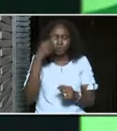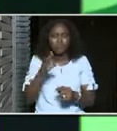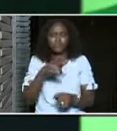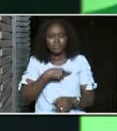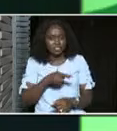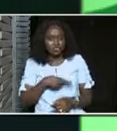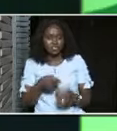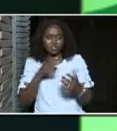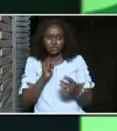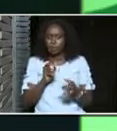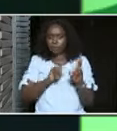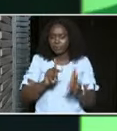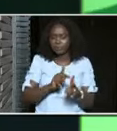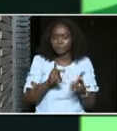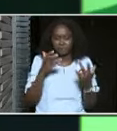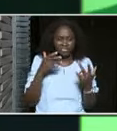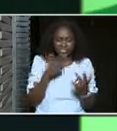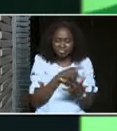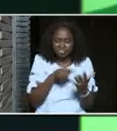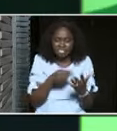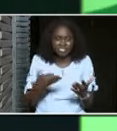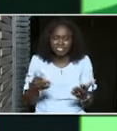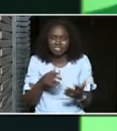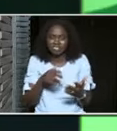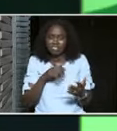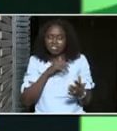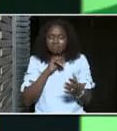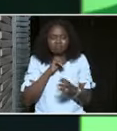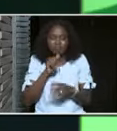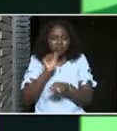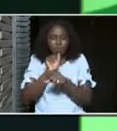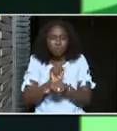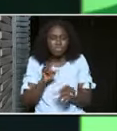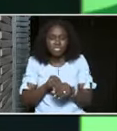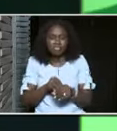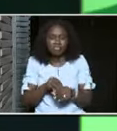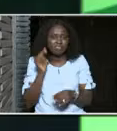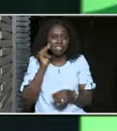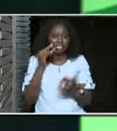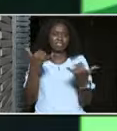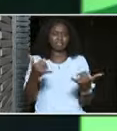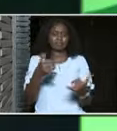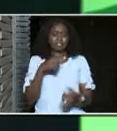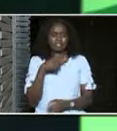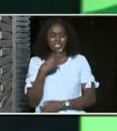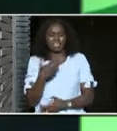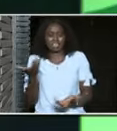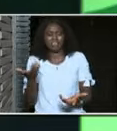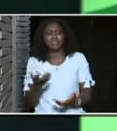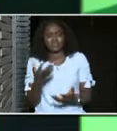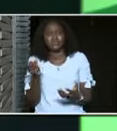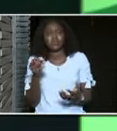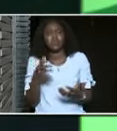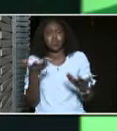people are not really, such things don't really resonate with Nigerians now. You know, this is, and so what? We want, Nigerians